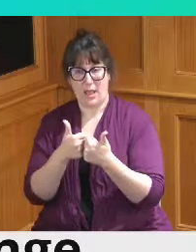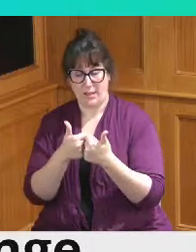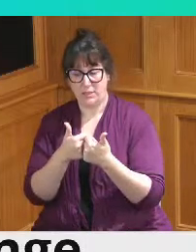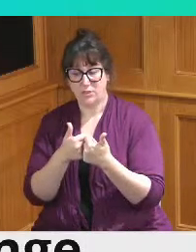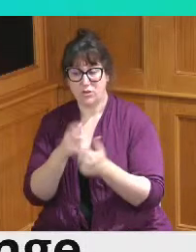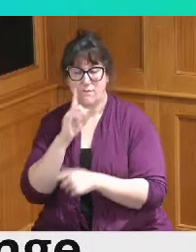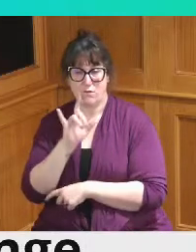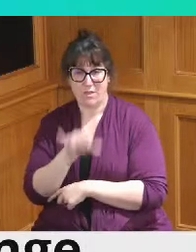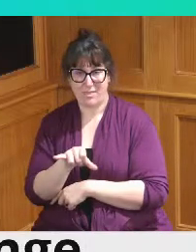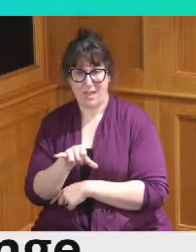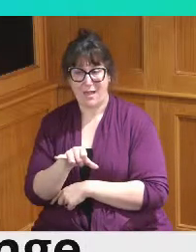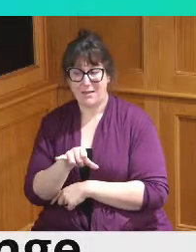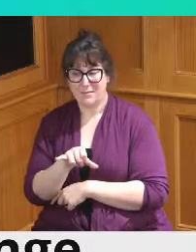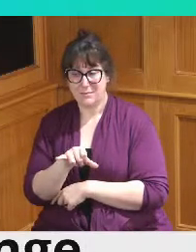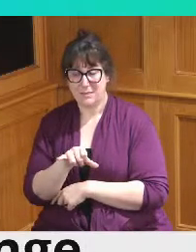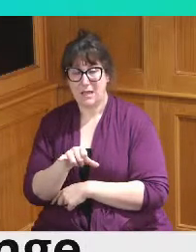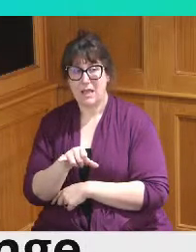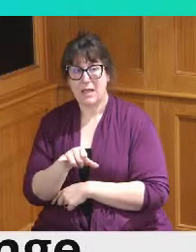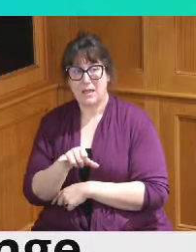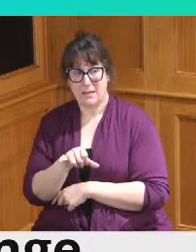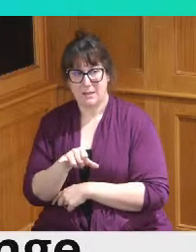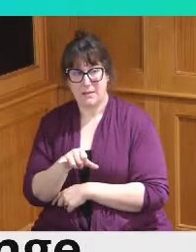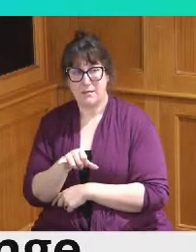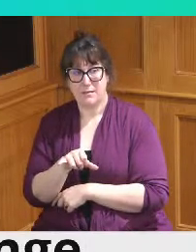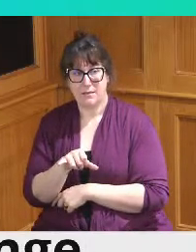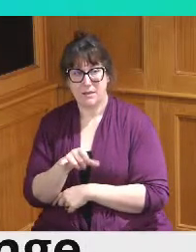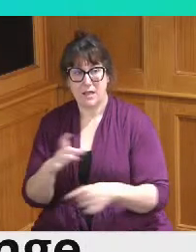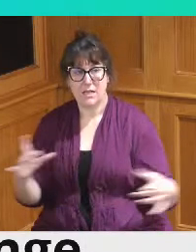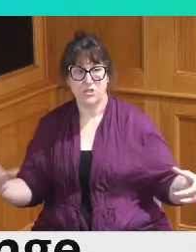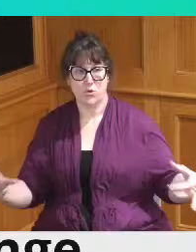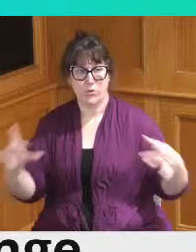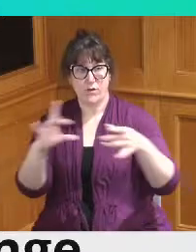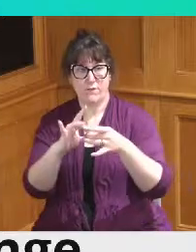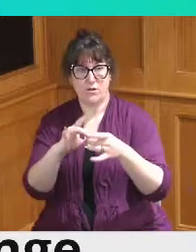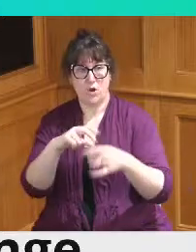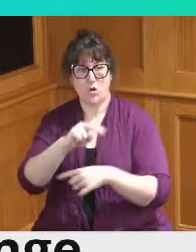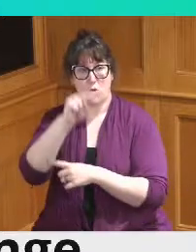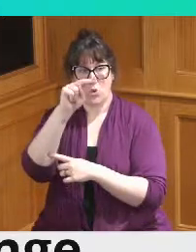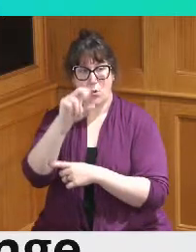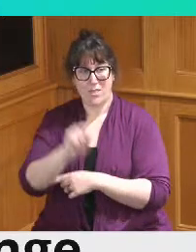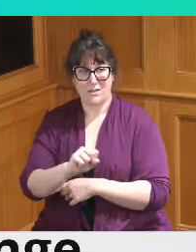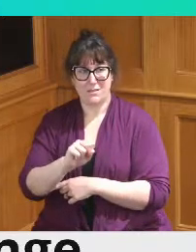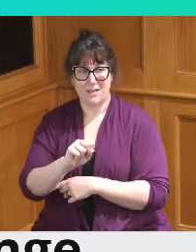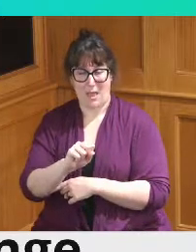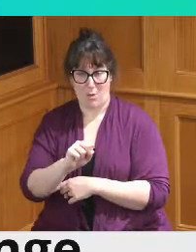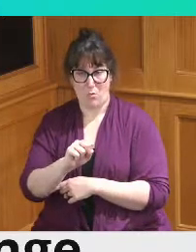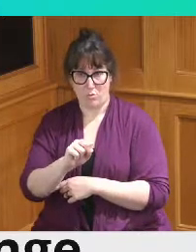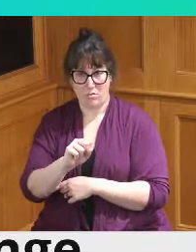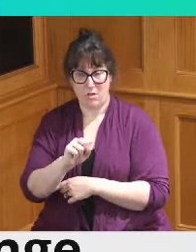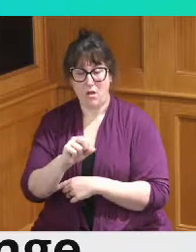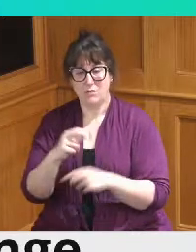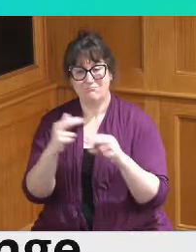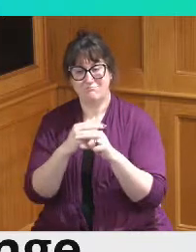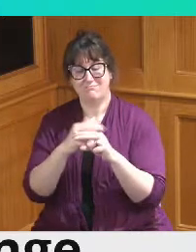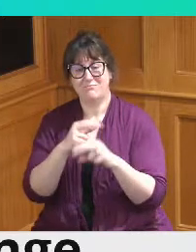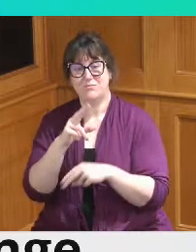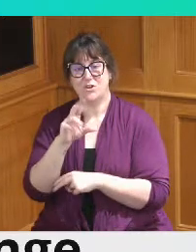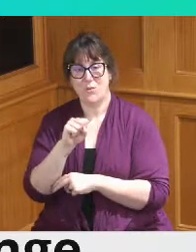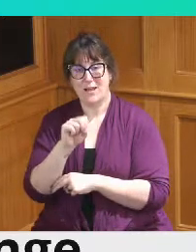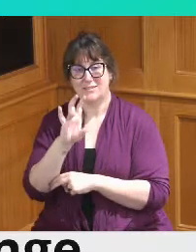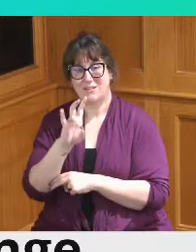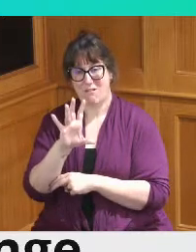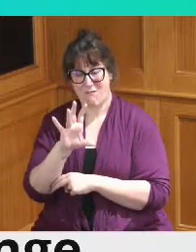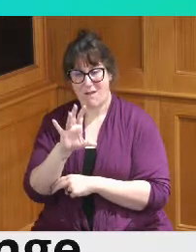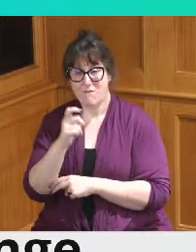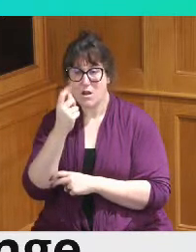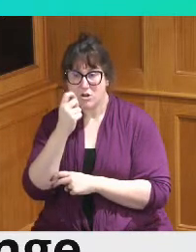is the imminent reunification of north and southbound lanes of Interstate 75. The site is bounded by basically what's known